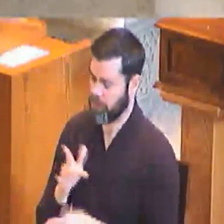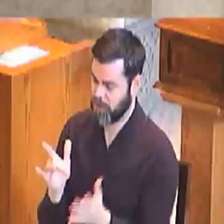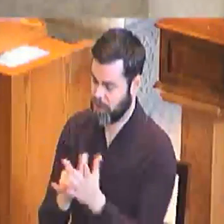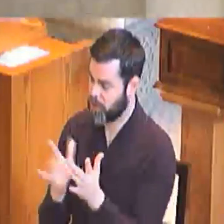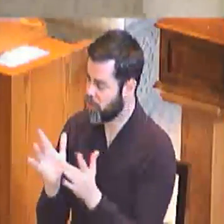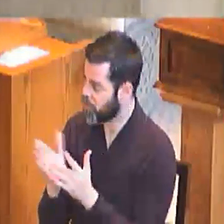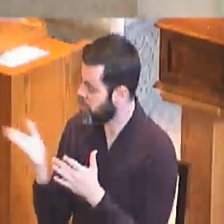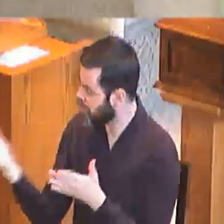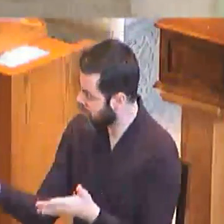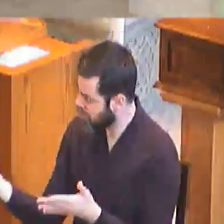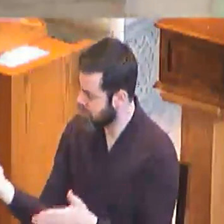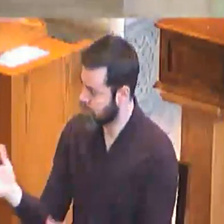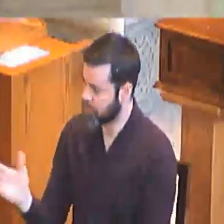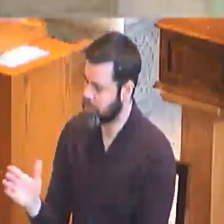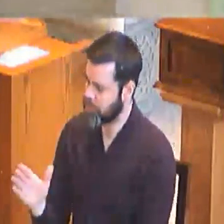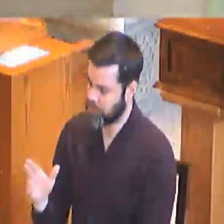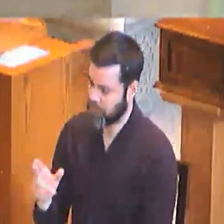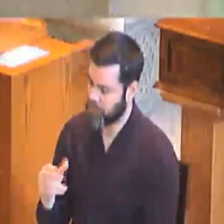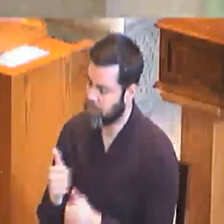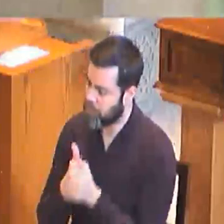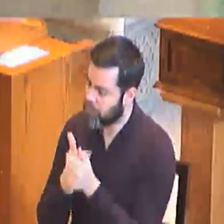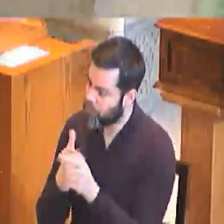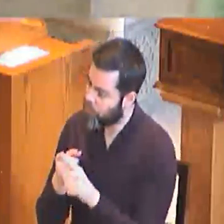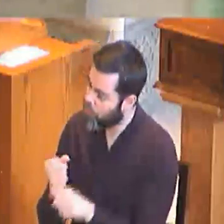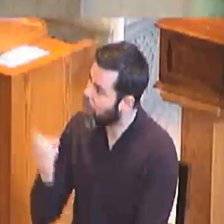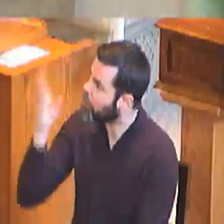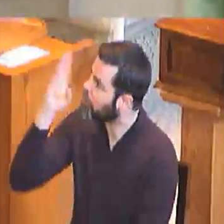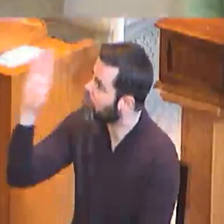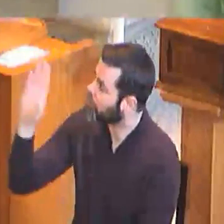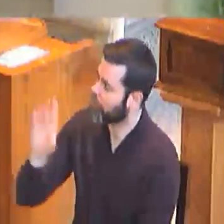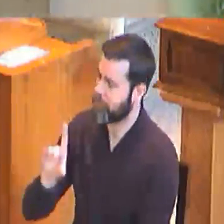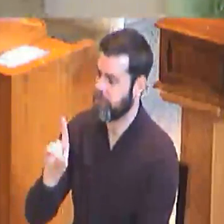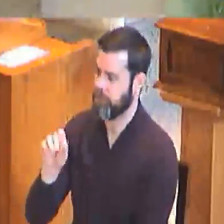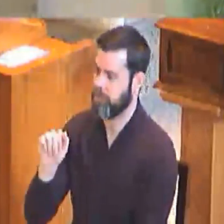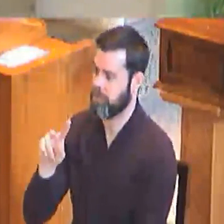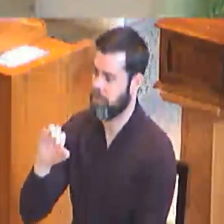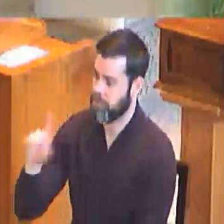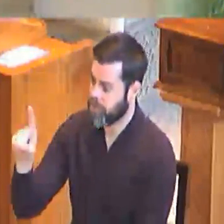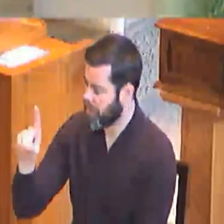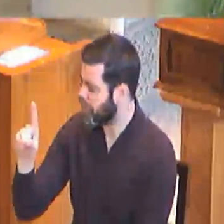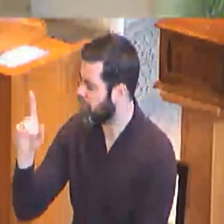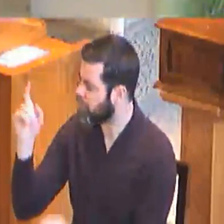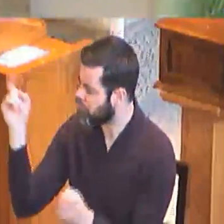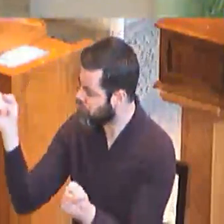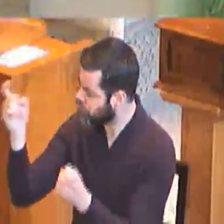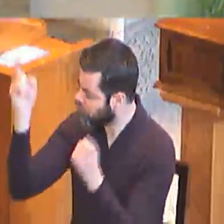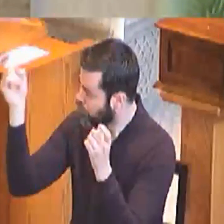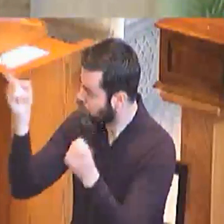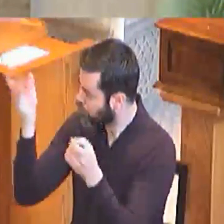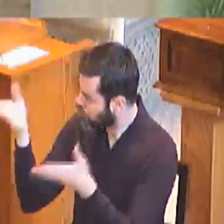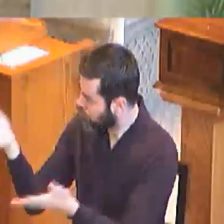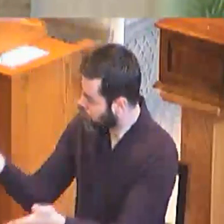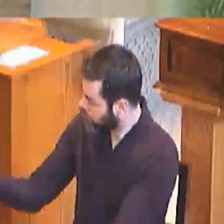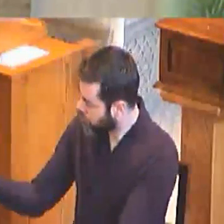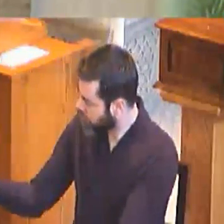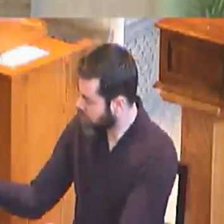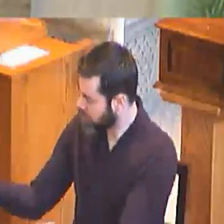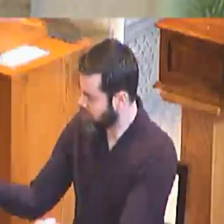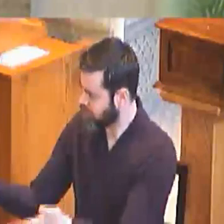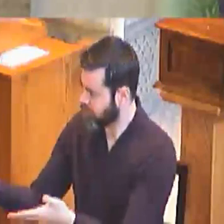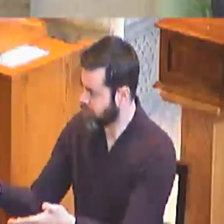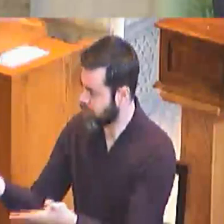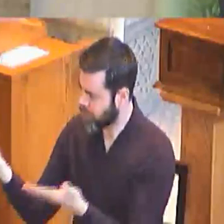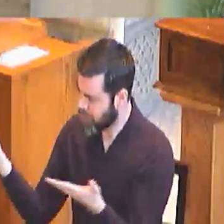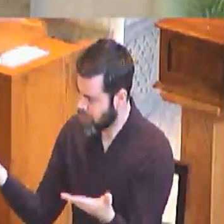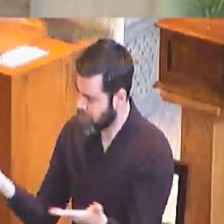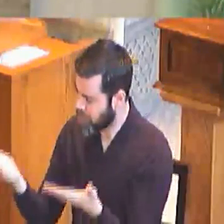coming kingdom of our ancestor David." When David reigned, the kingdom was prosperous. It was peaceful. He